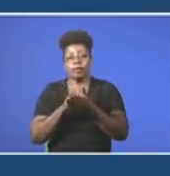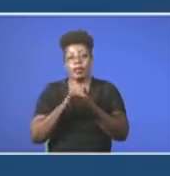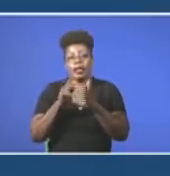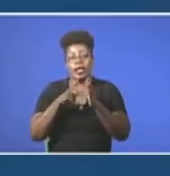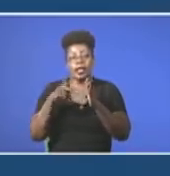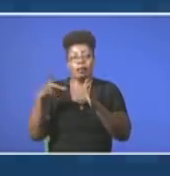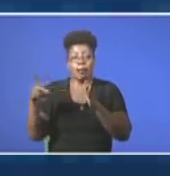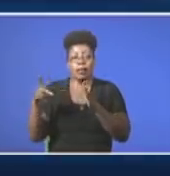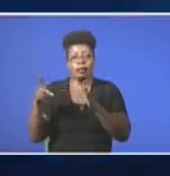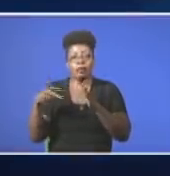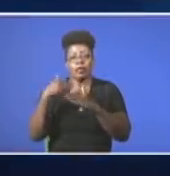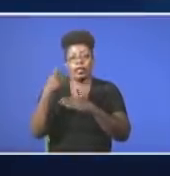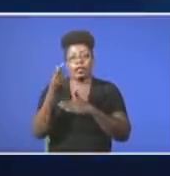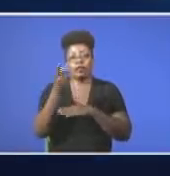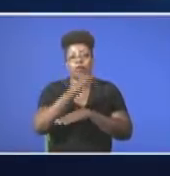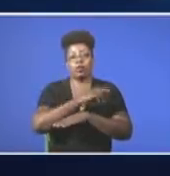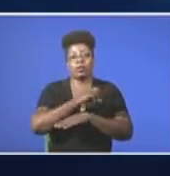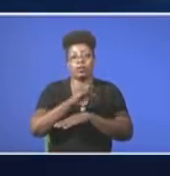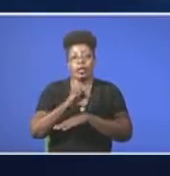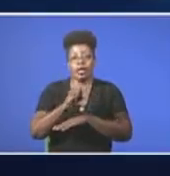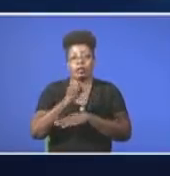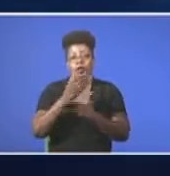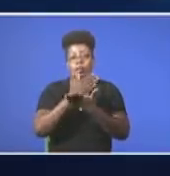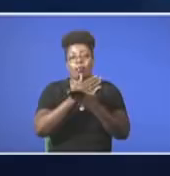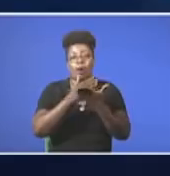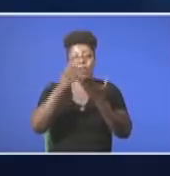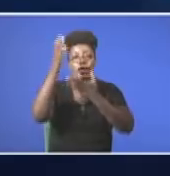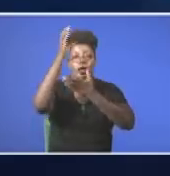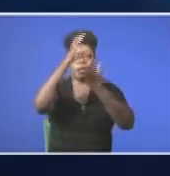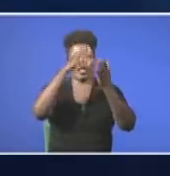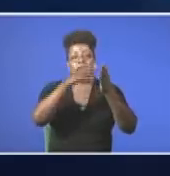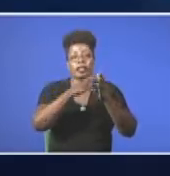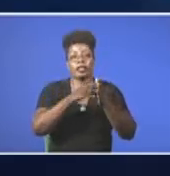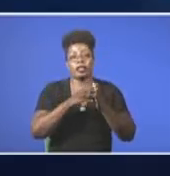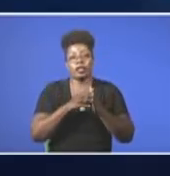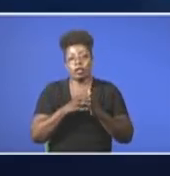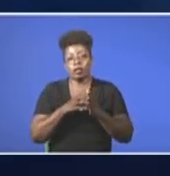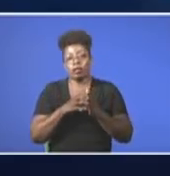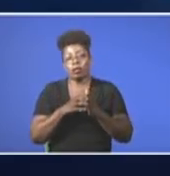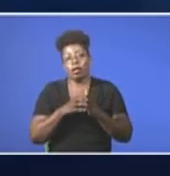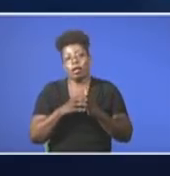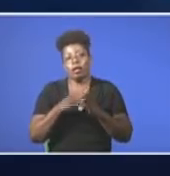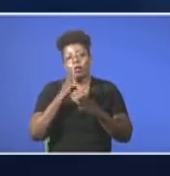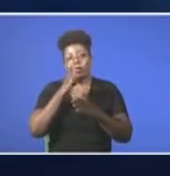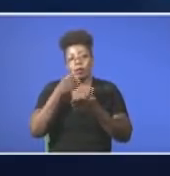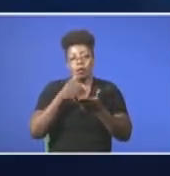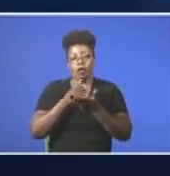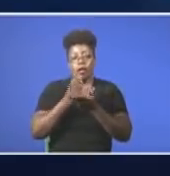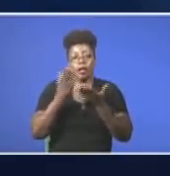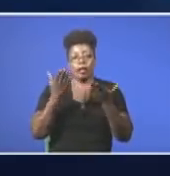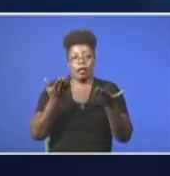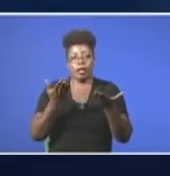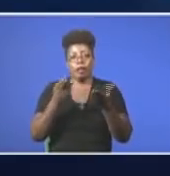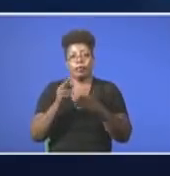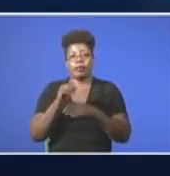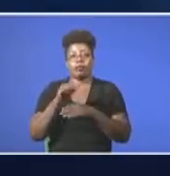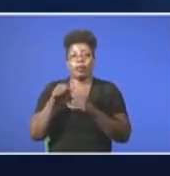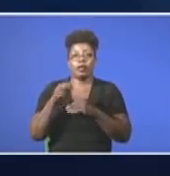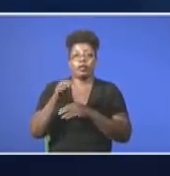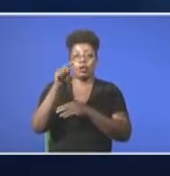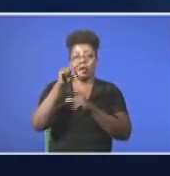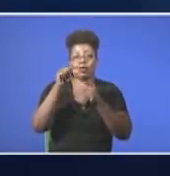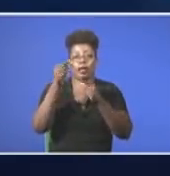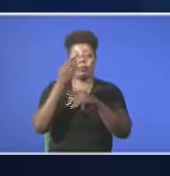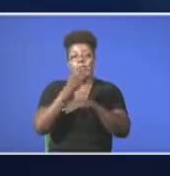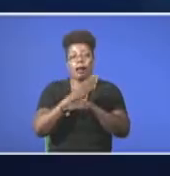next couple of days. Tonight, we're going in for partly cloudy conditions. Seems as though going to be pretty much okay here in the capital, but further up north around Grand Bahama,